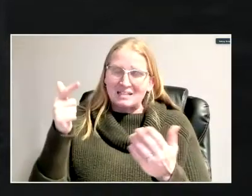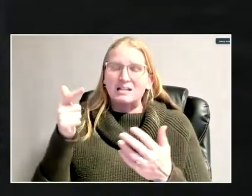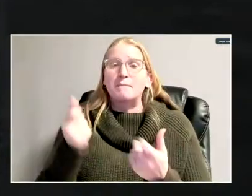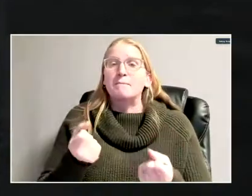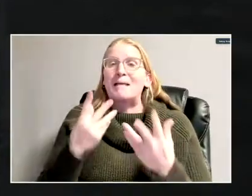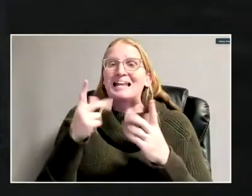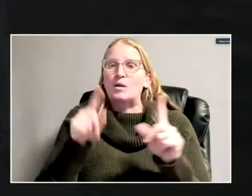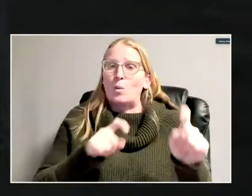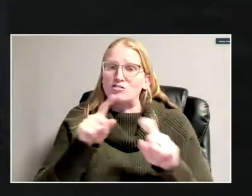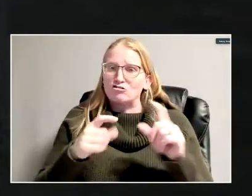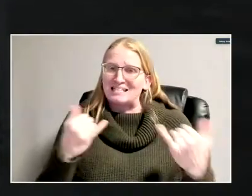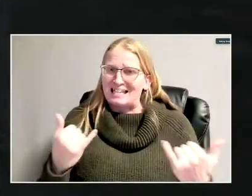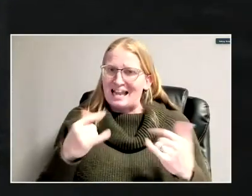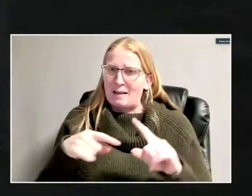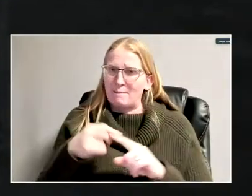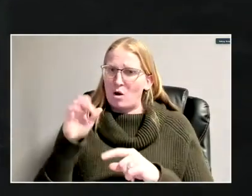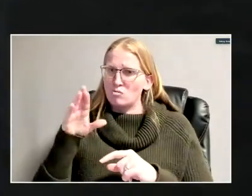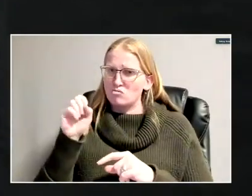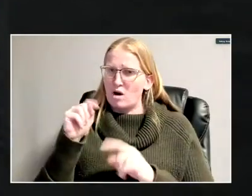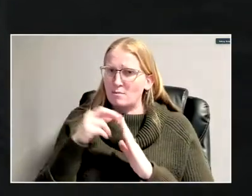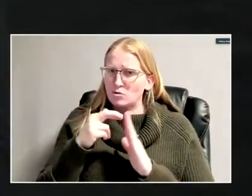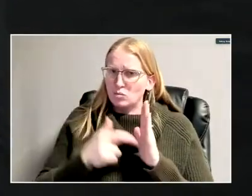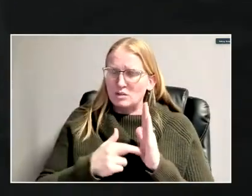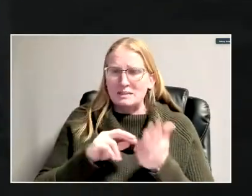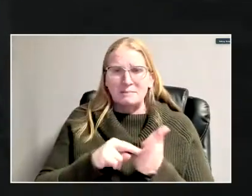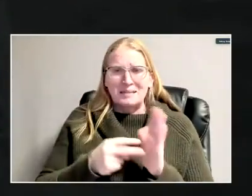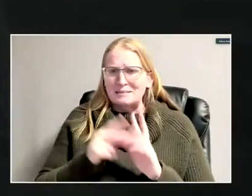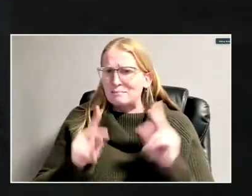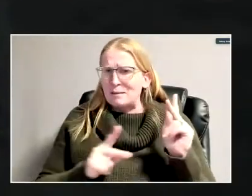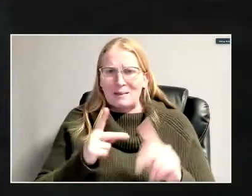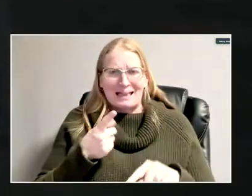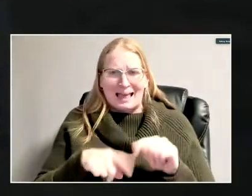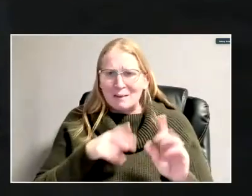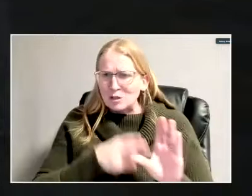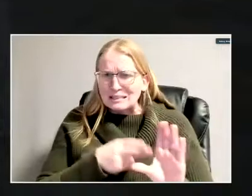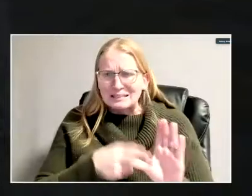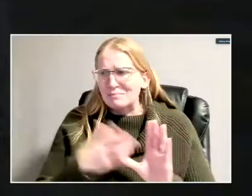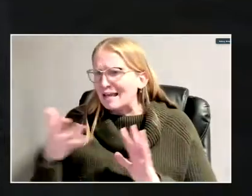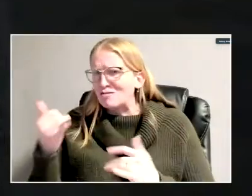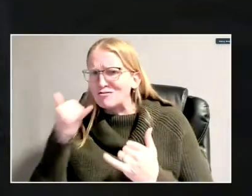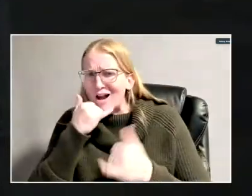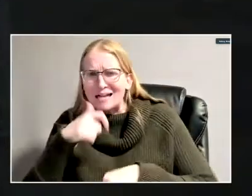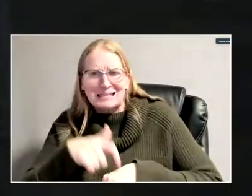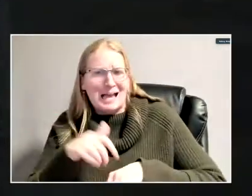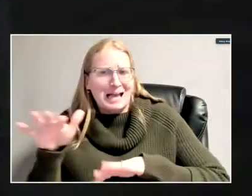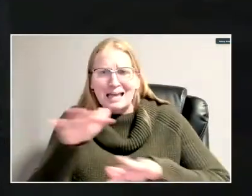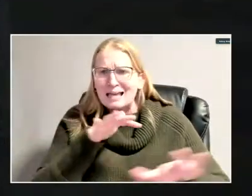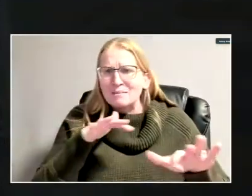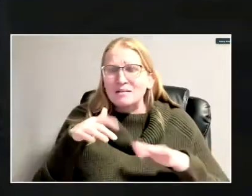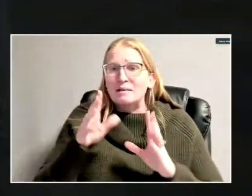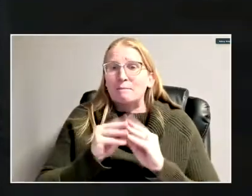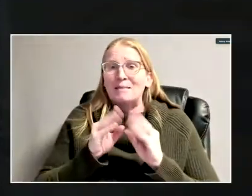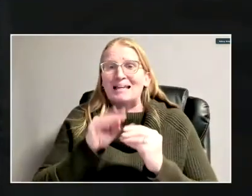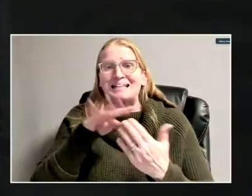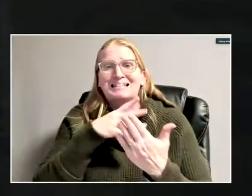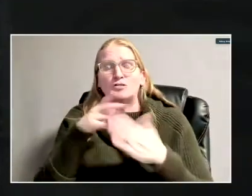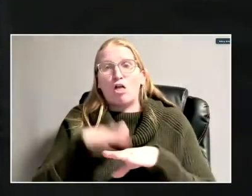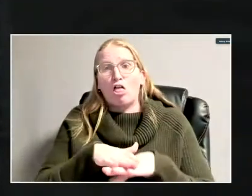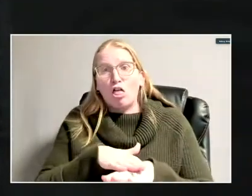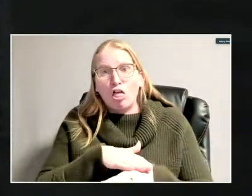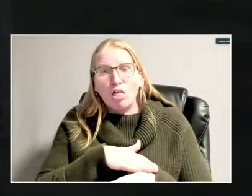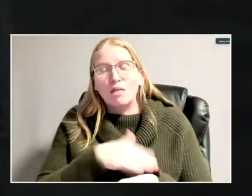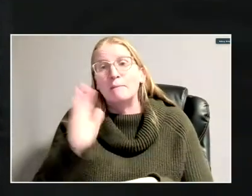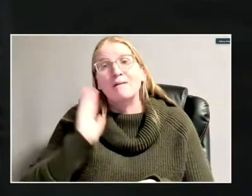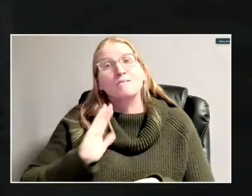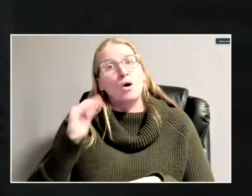rules that have made it challenging for members to participate and have slowed the meeting down whereas in years past individual held to two arals on Robert's Rules ahead of